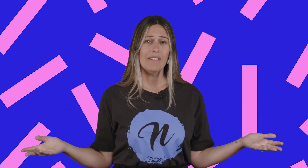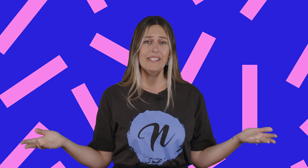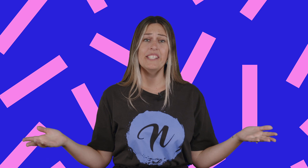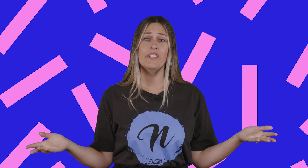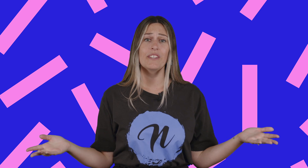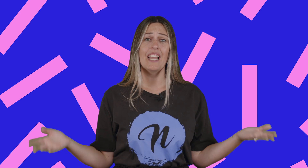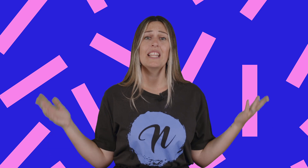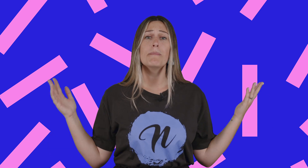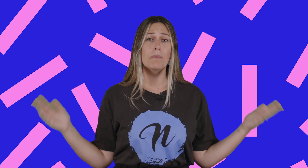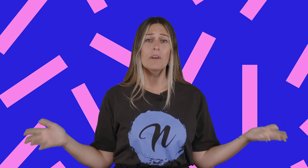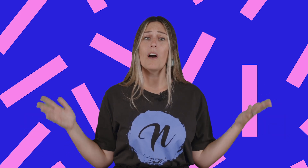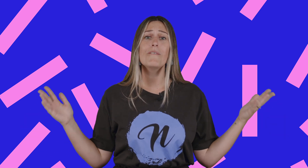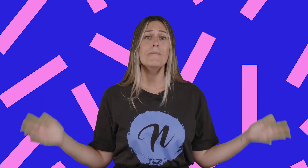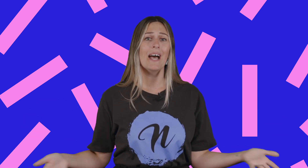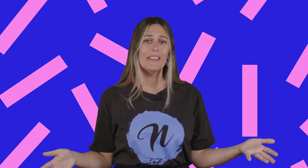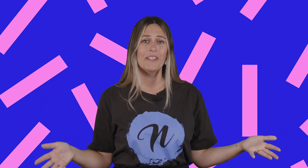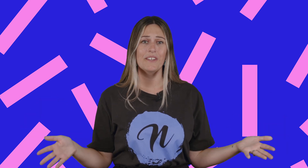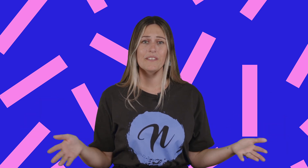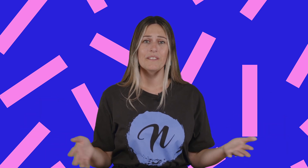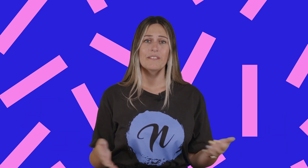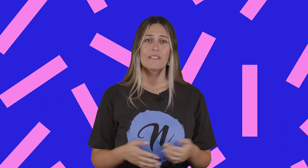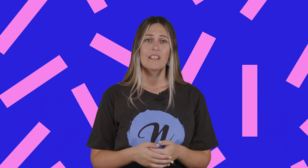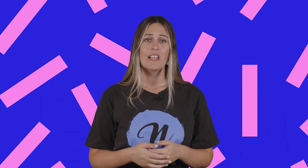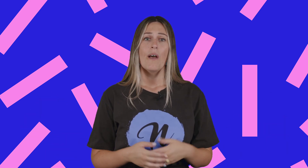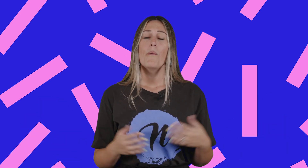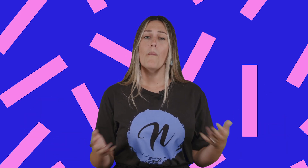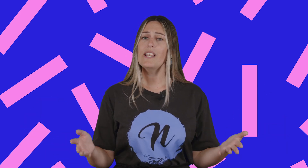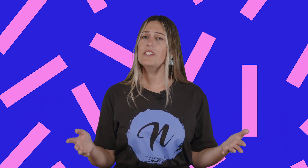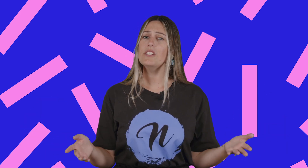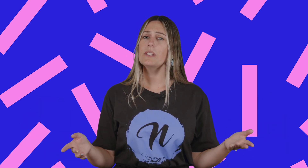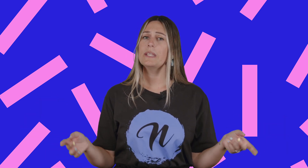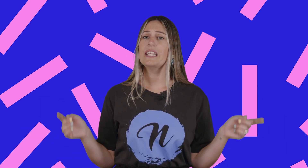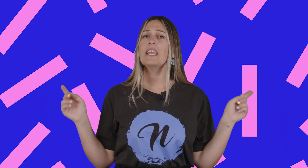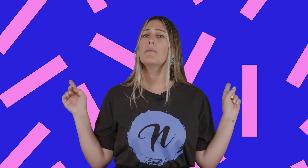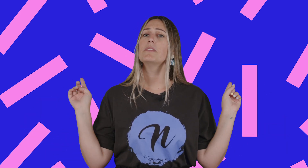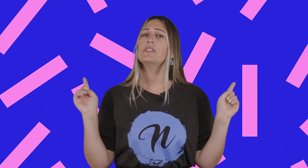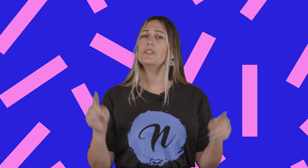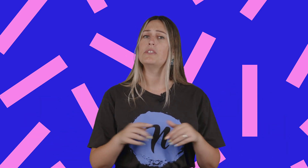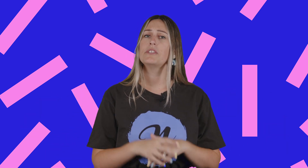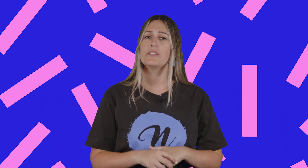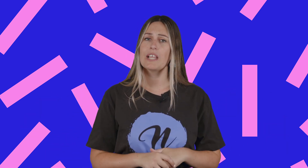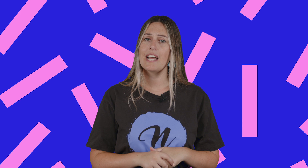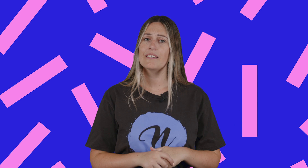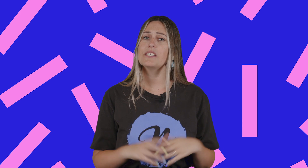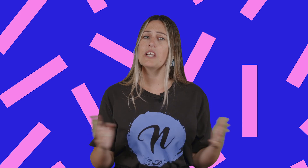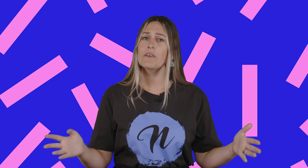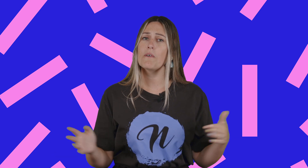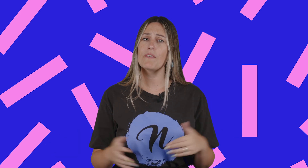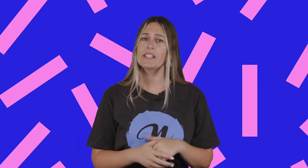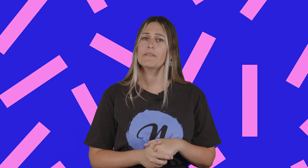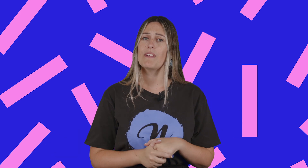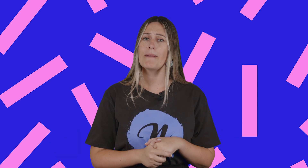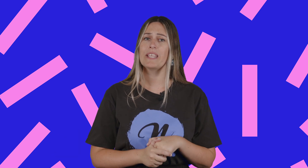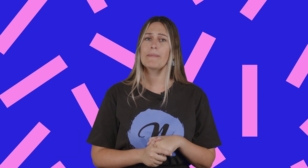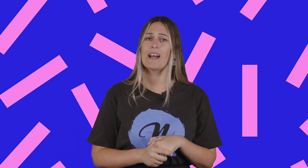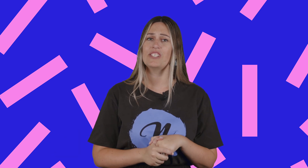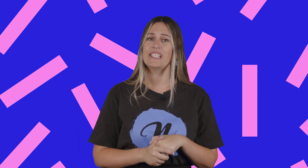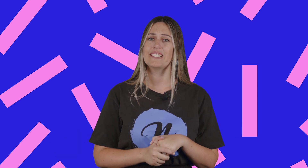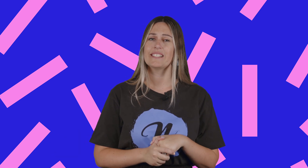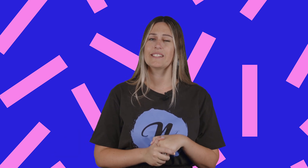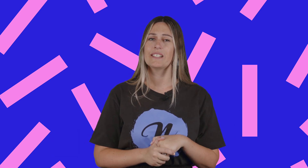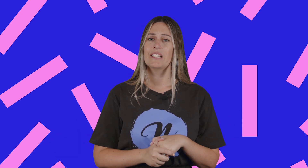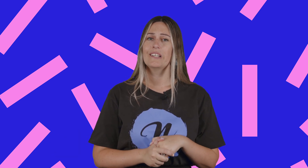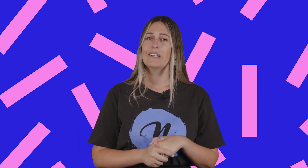It tells us to do that in the book of Matthew. When do you think he wants you to do that, to tell your friends and family